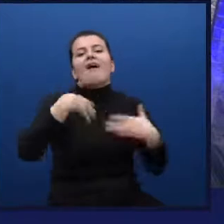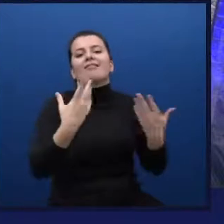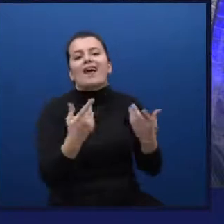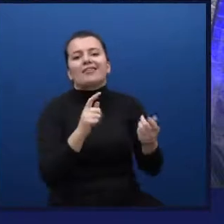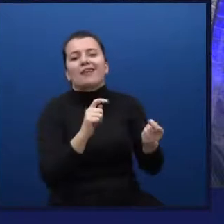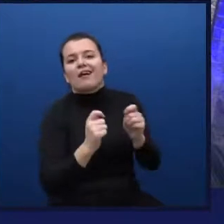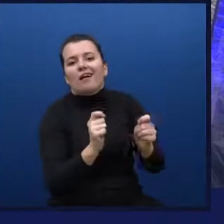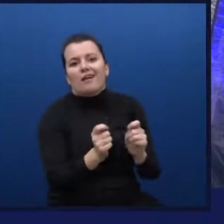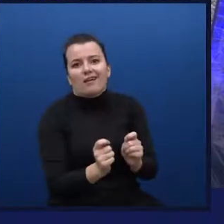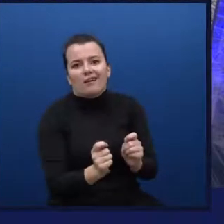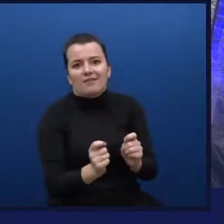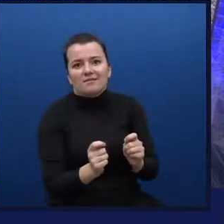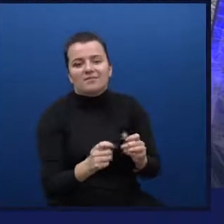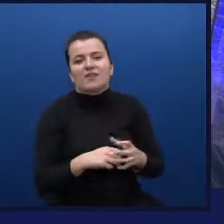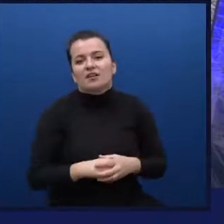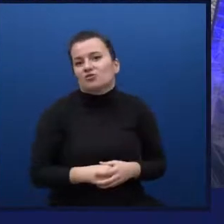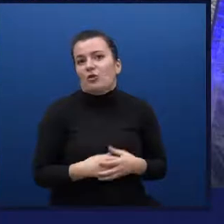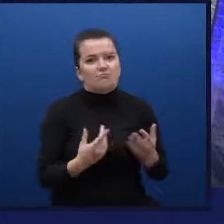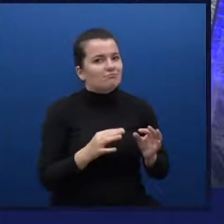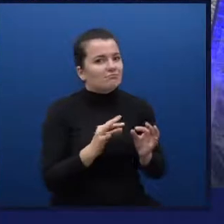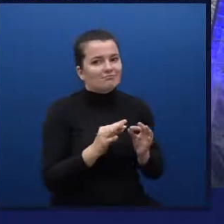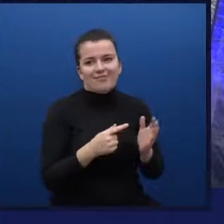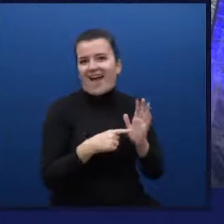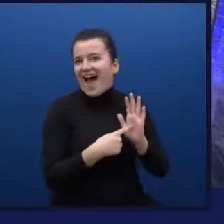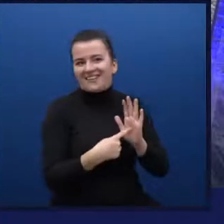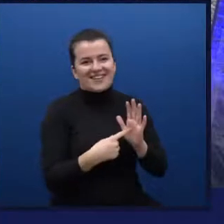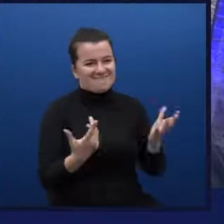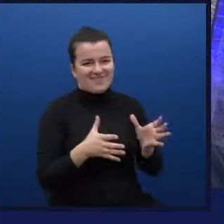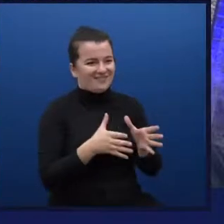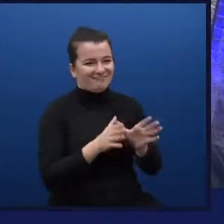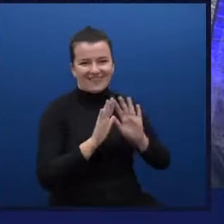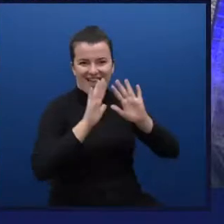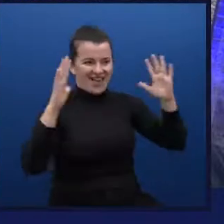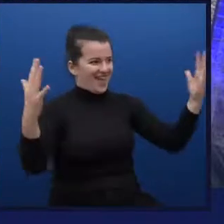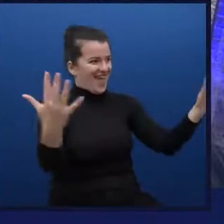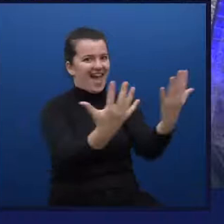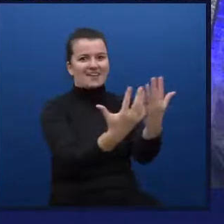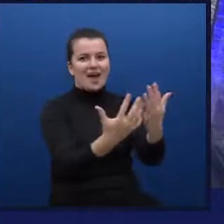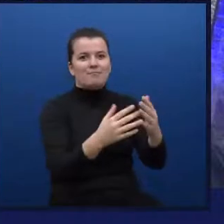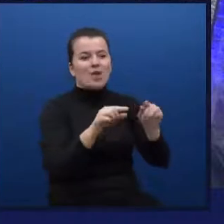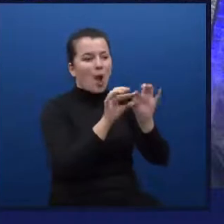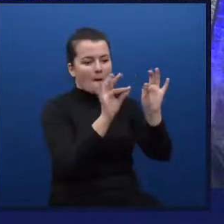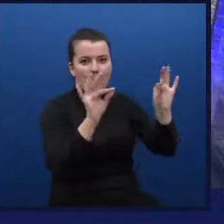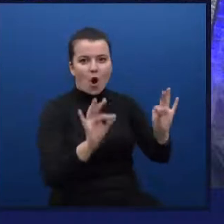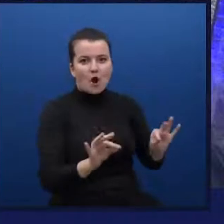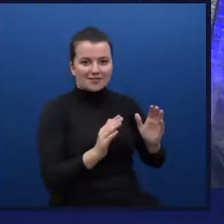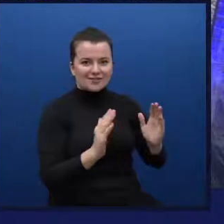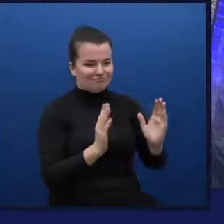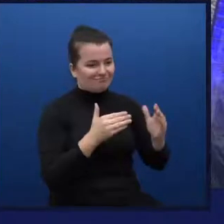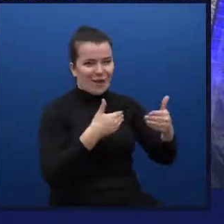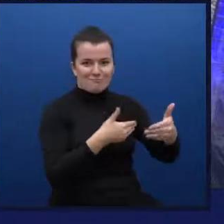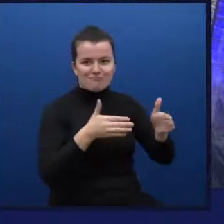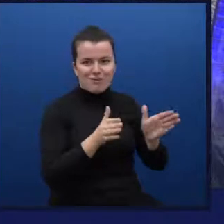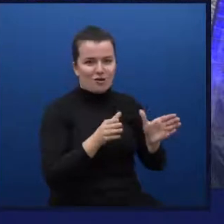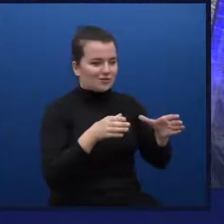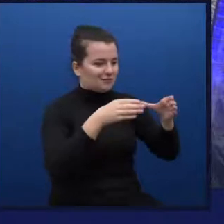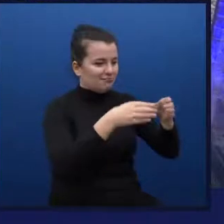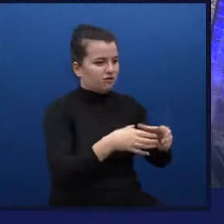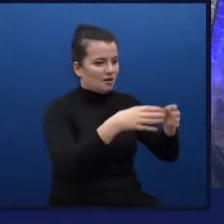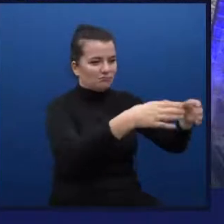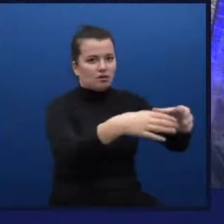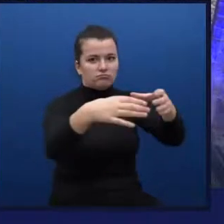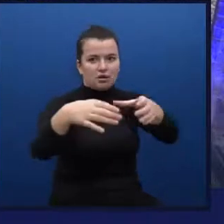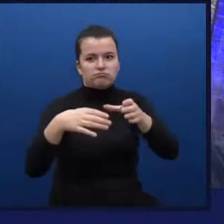released, that means you're just drawing boxes in an architectural plan and saying, okay, well, I measured it. We can add the data that way,